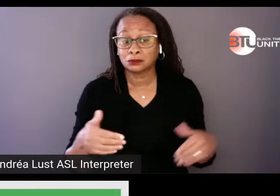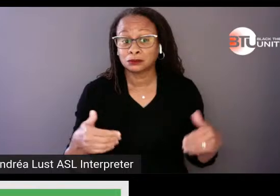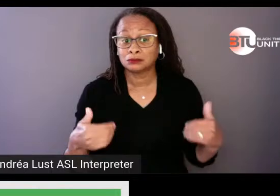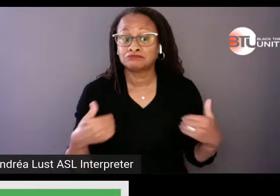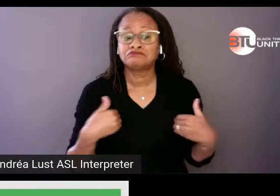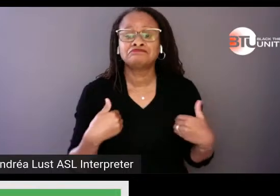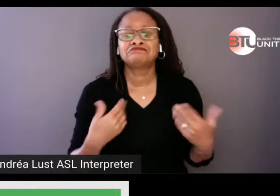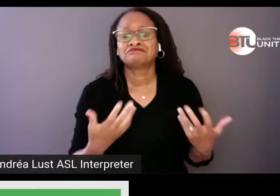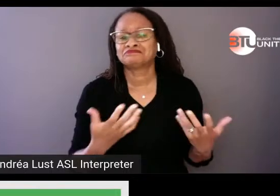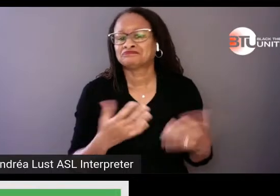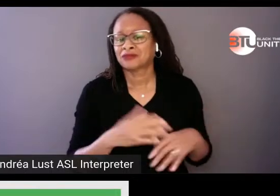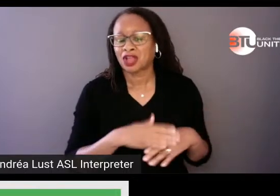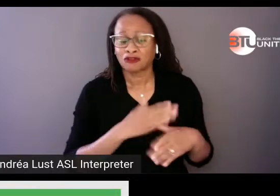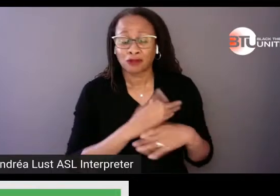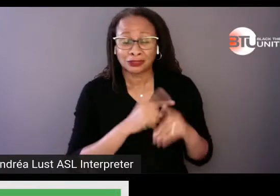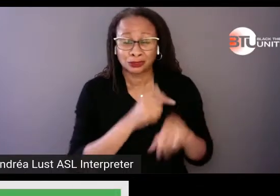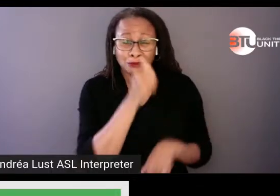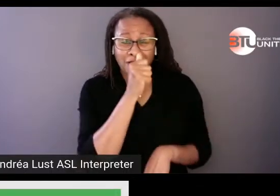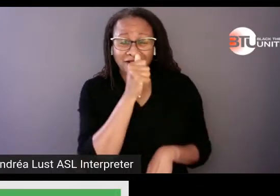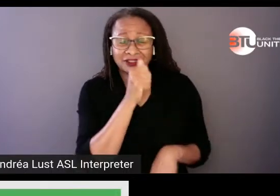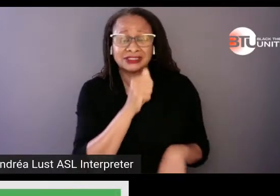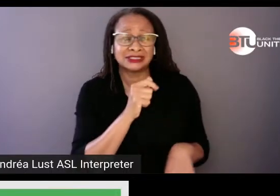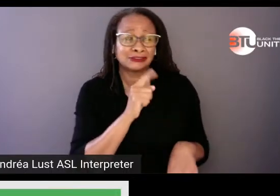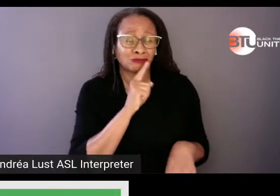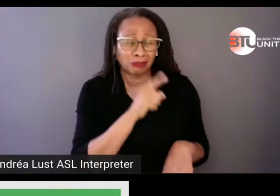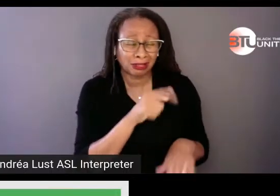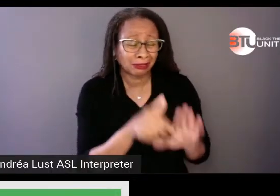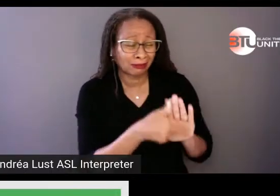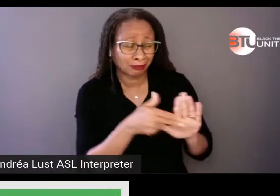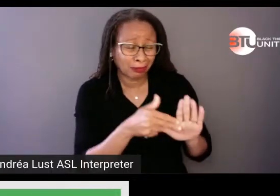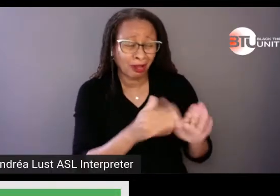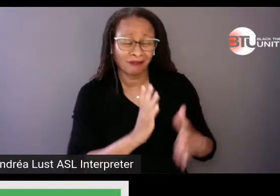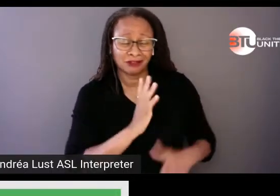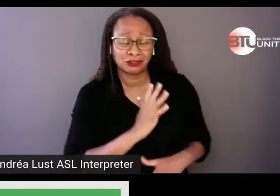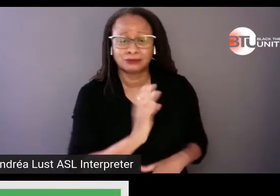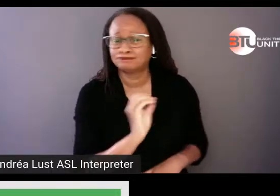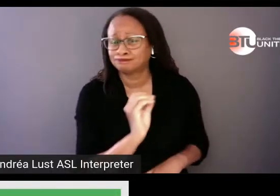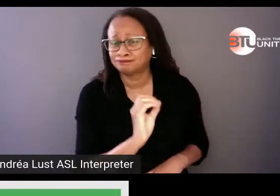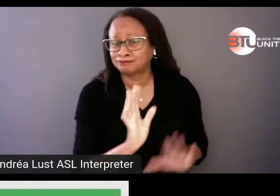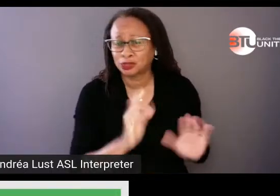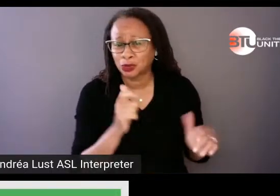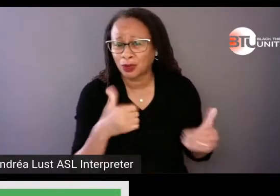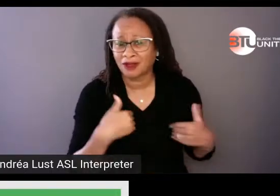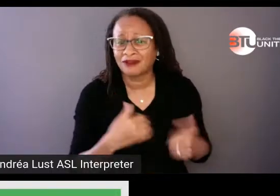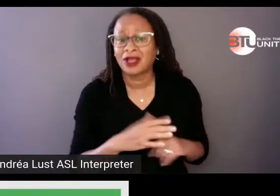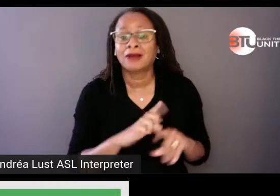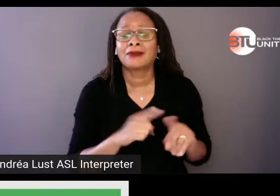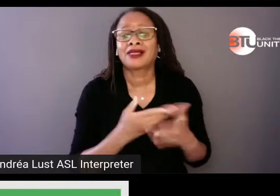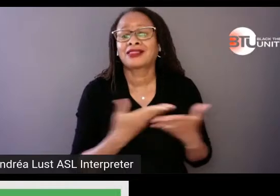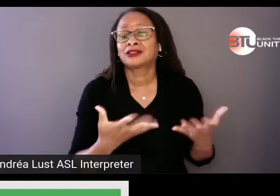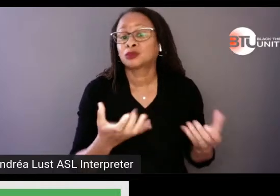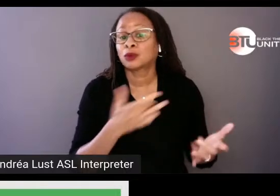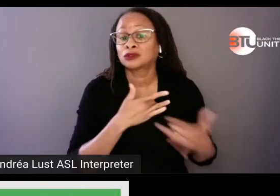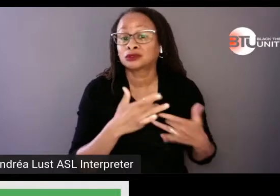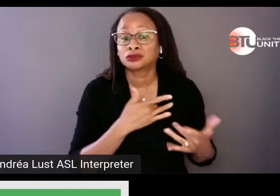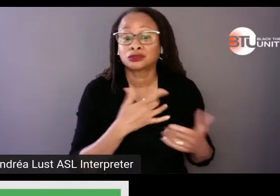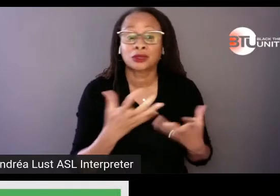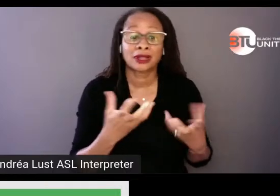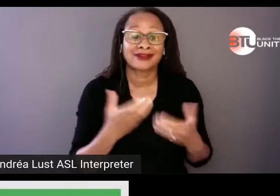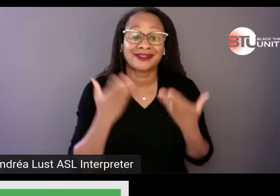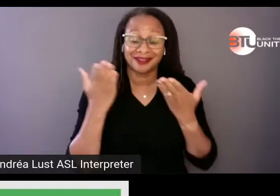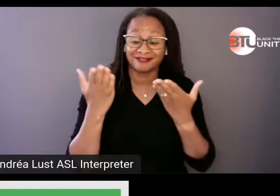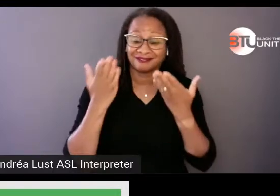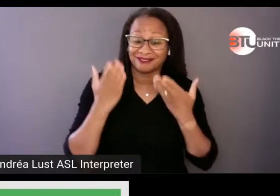there is no real right to privacy, but there may be things that you would want to consider that and get advice